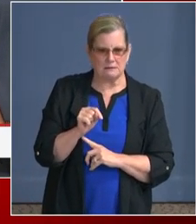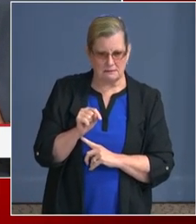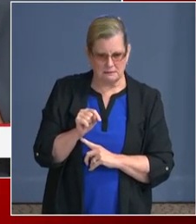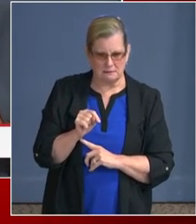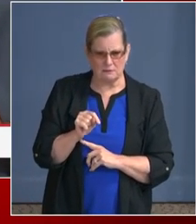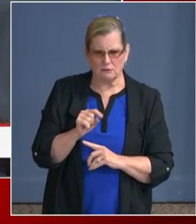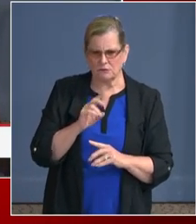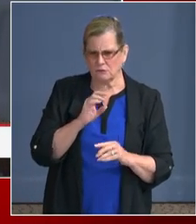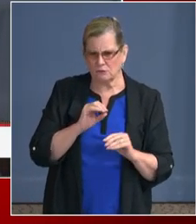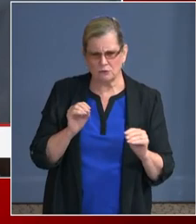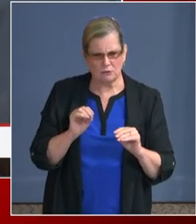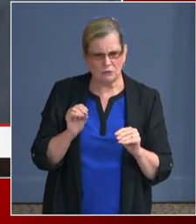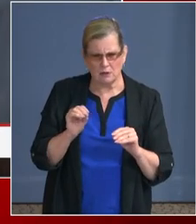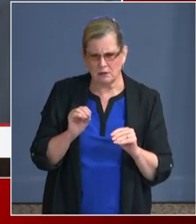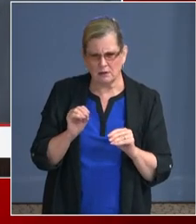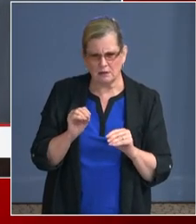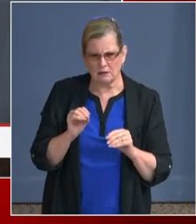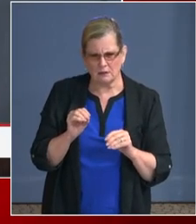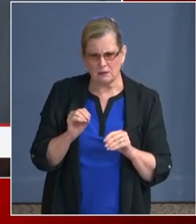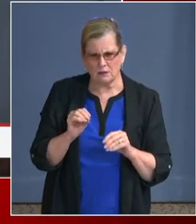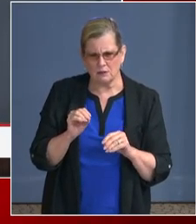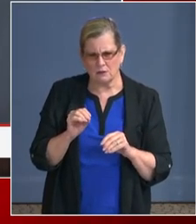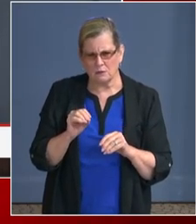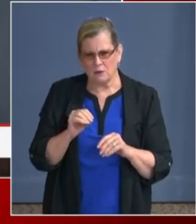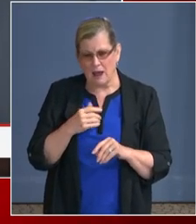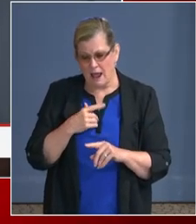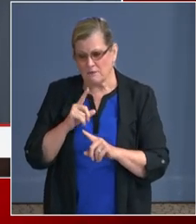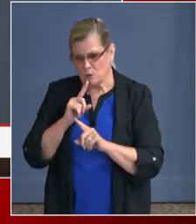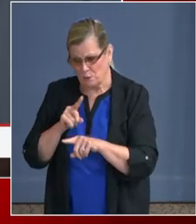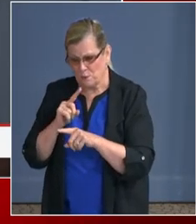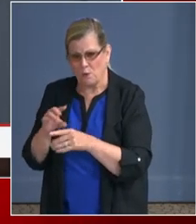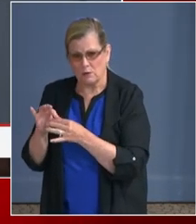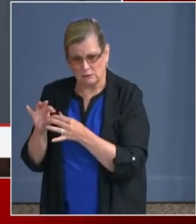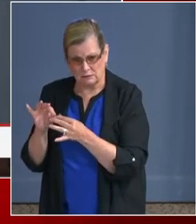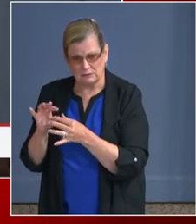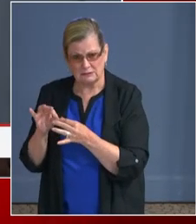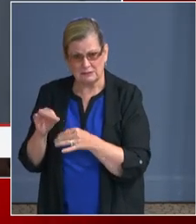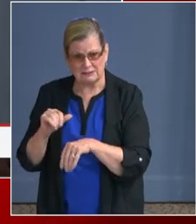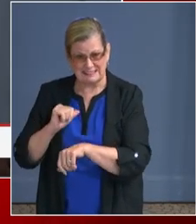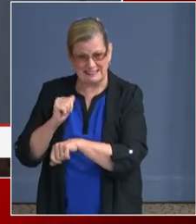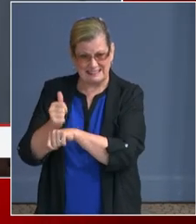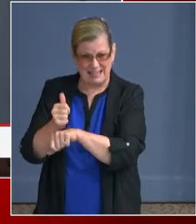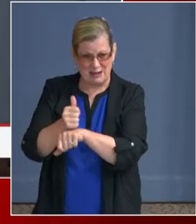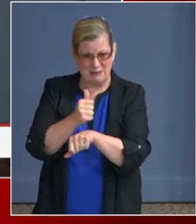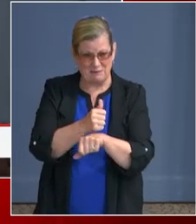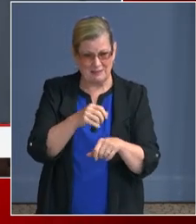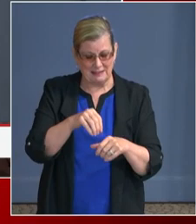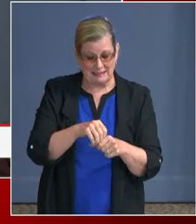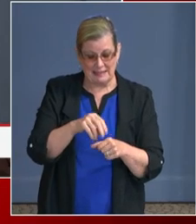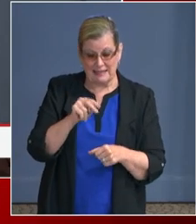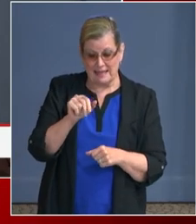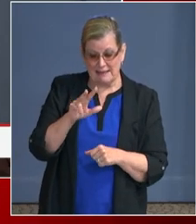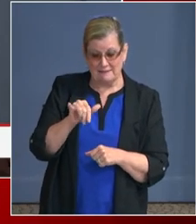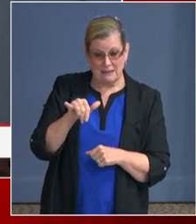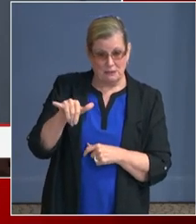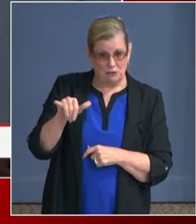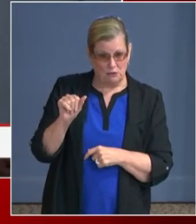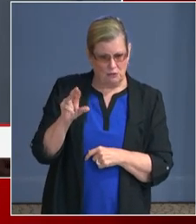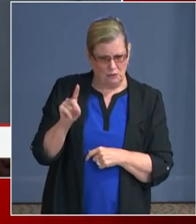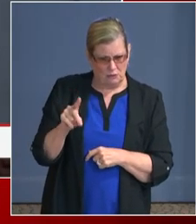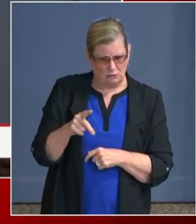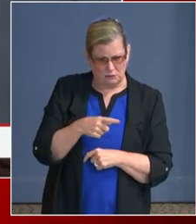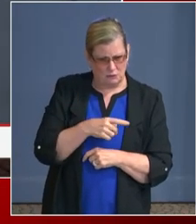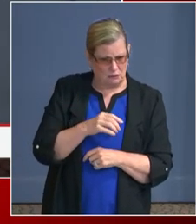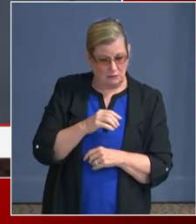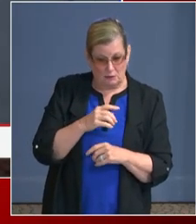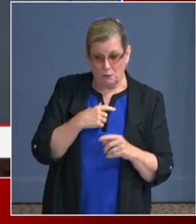are no slots available. And one of our reporters says that the setup in Navy Yard in Canal Park, when you go up, there's nobody there